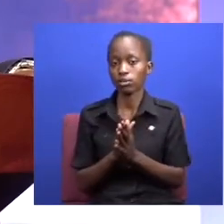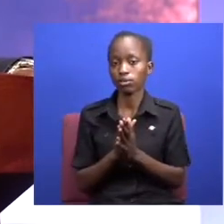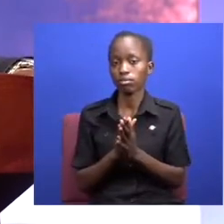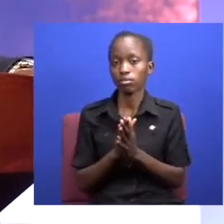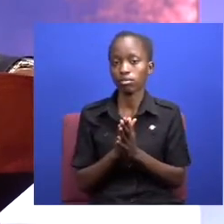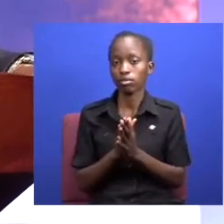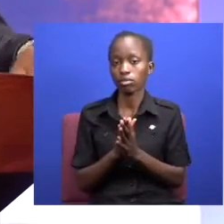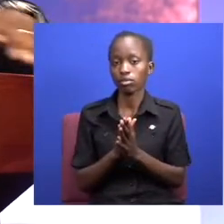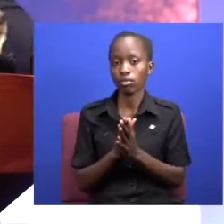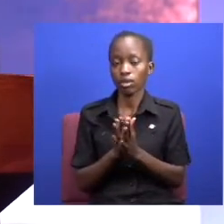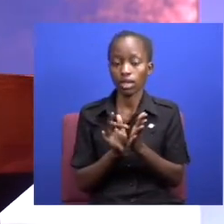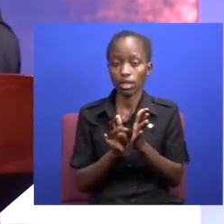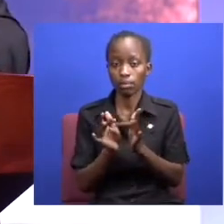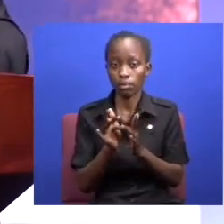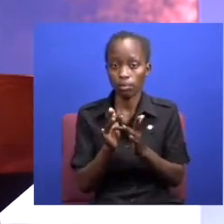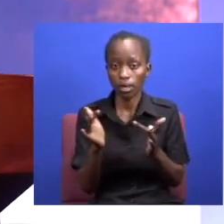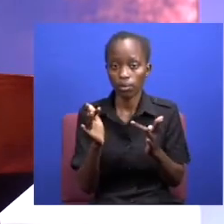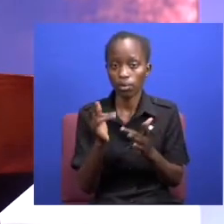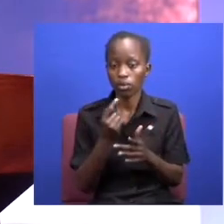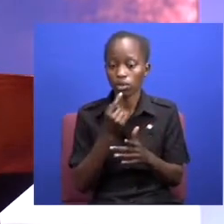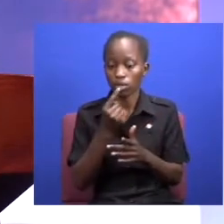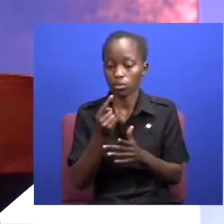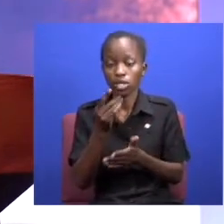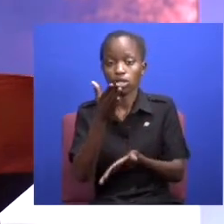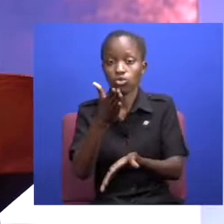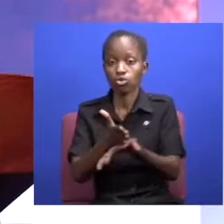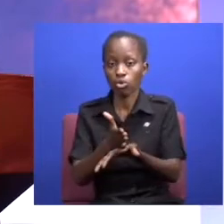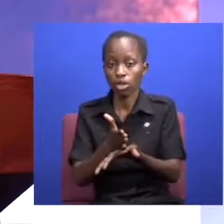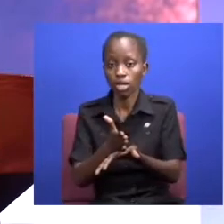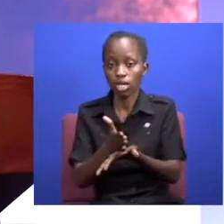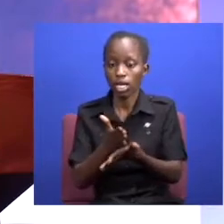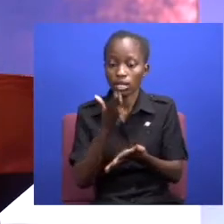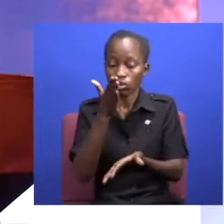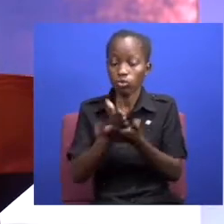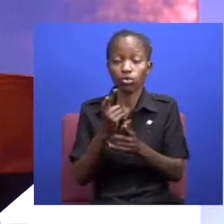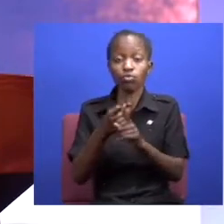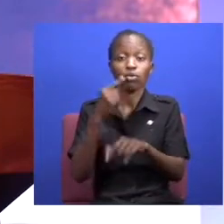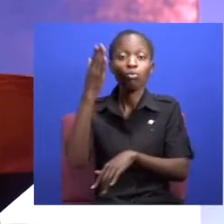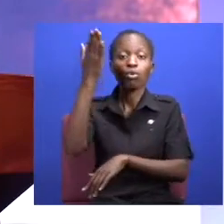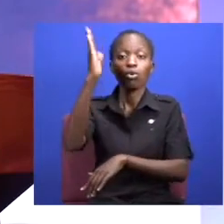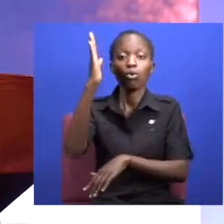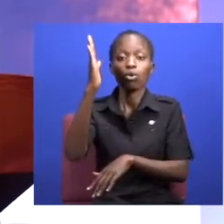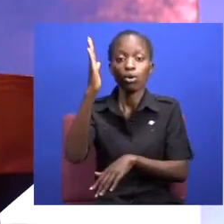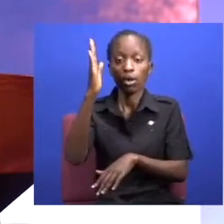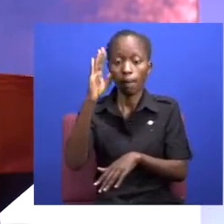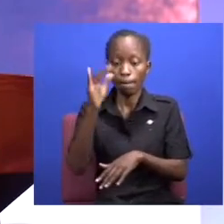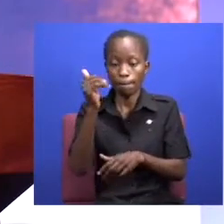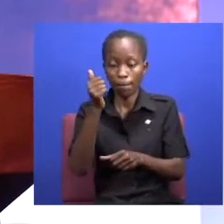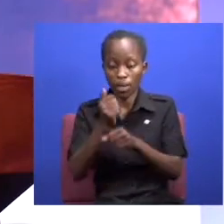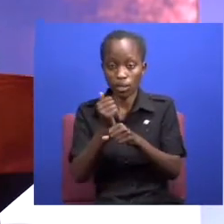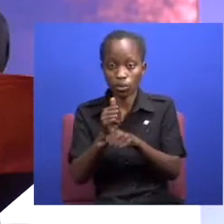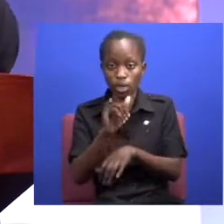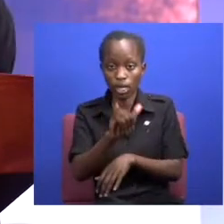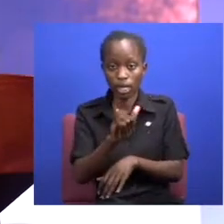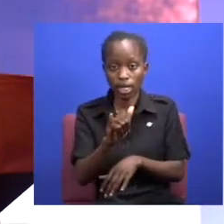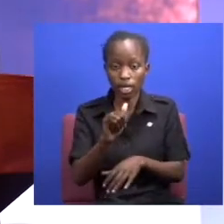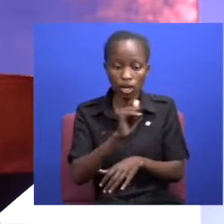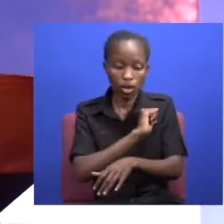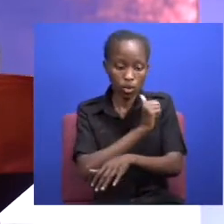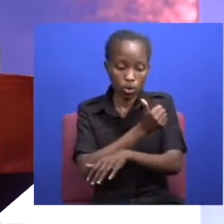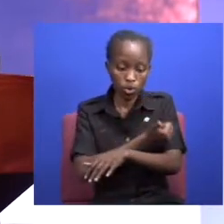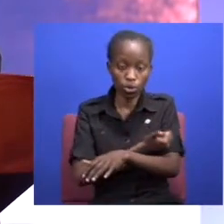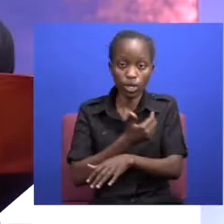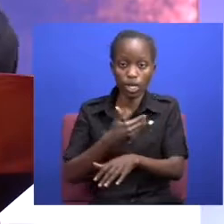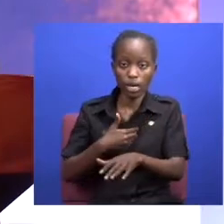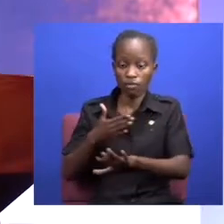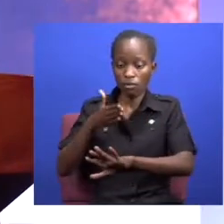mean is this, that the scripture speaks truths from God. And by so doing, it has authority